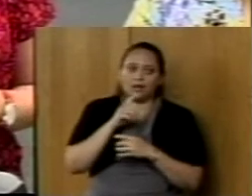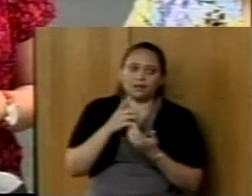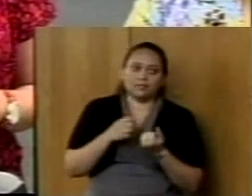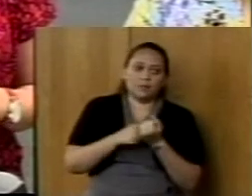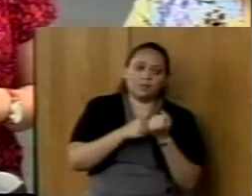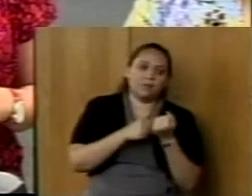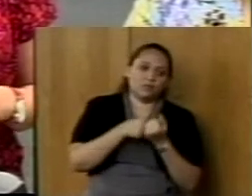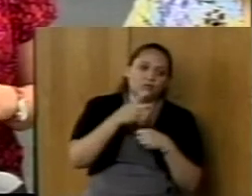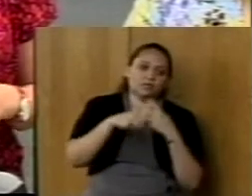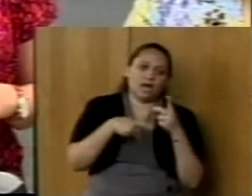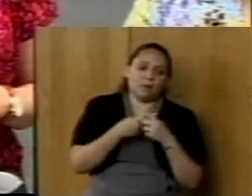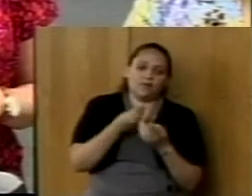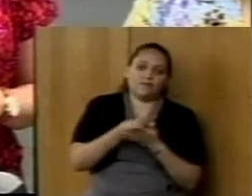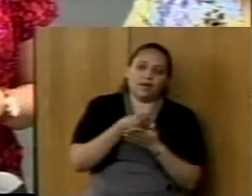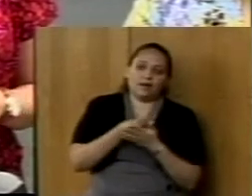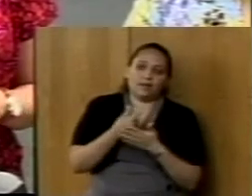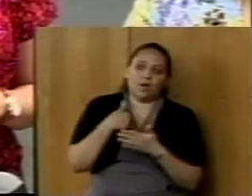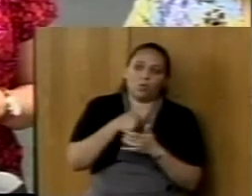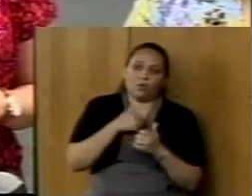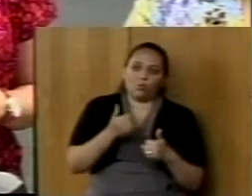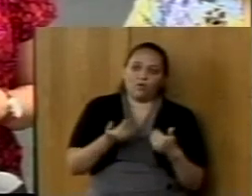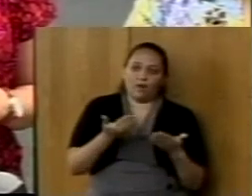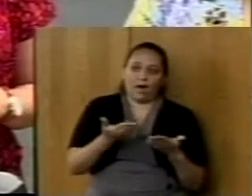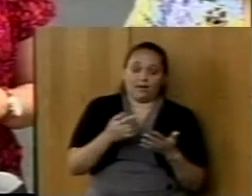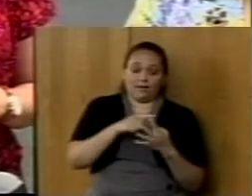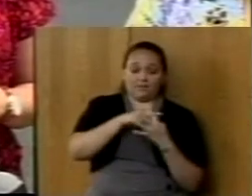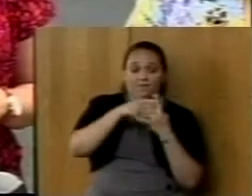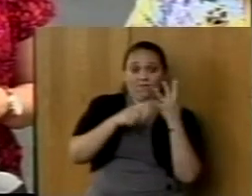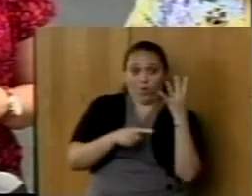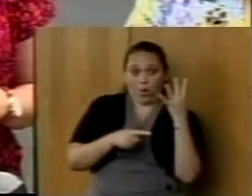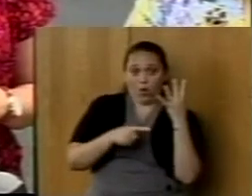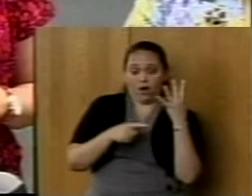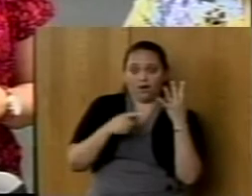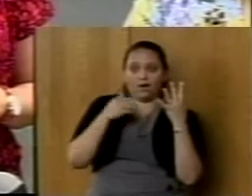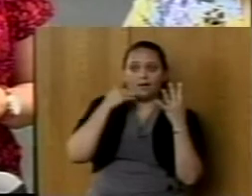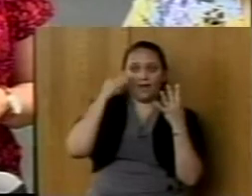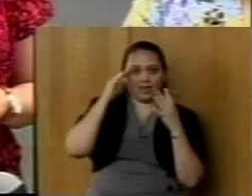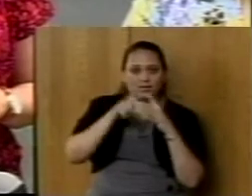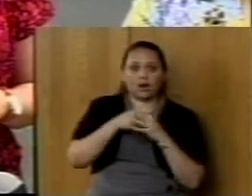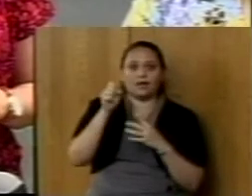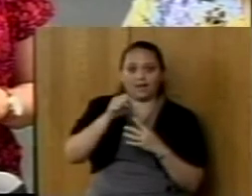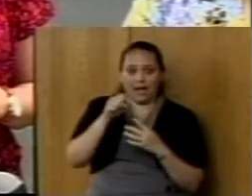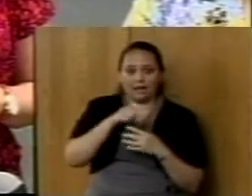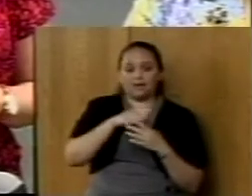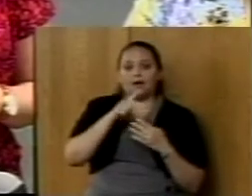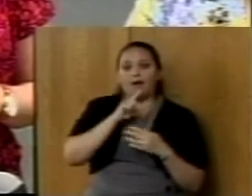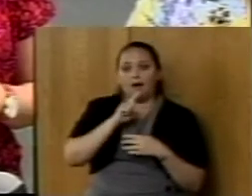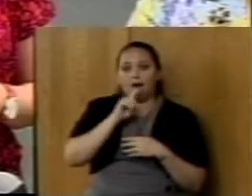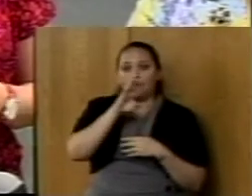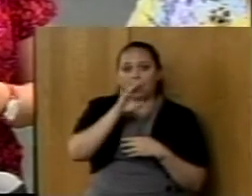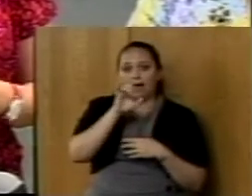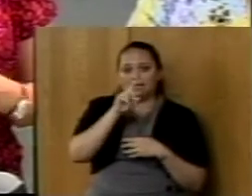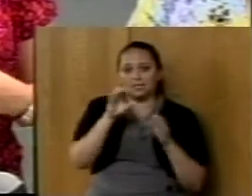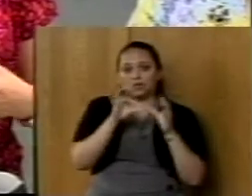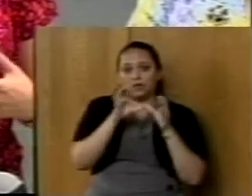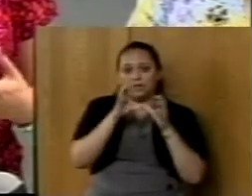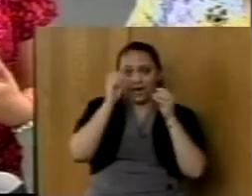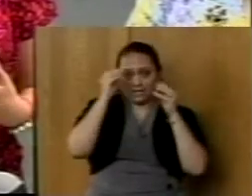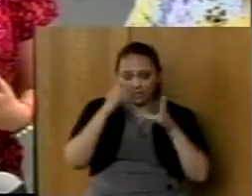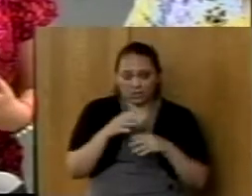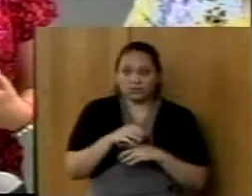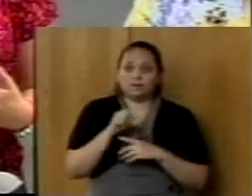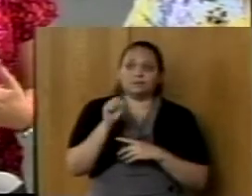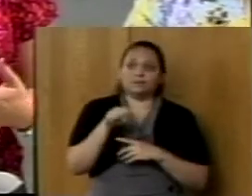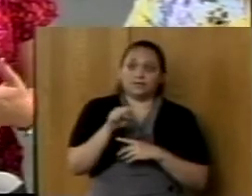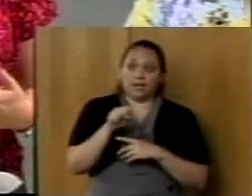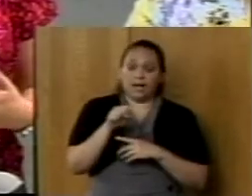we are providing at these 4 Head Starts. So yes, they are BISD certified teachers. Yes, in order